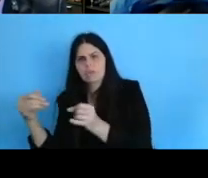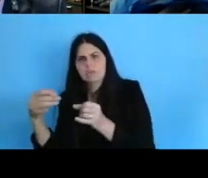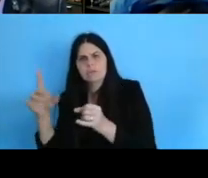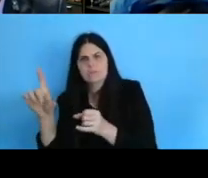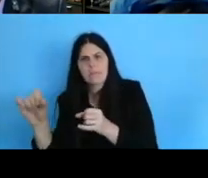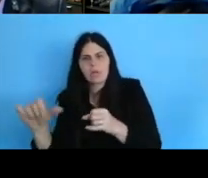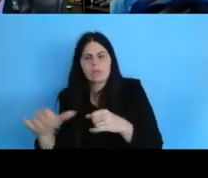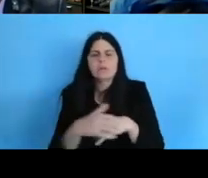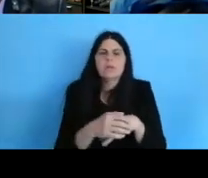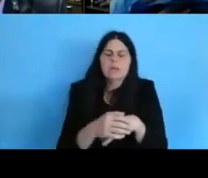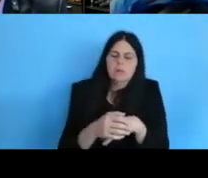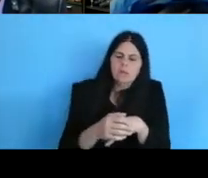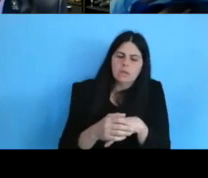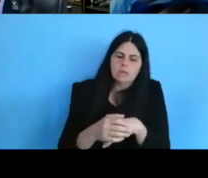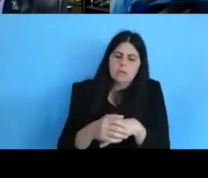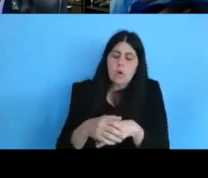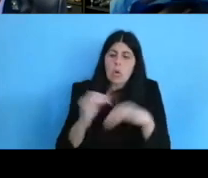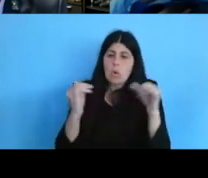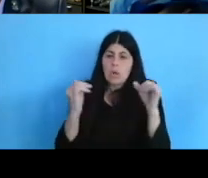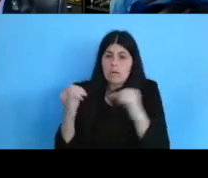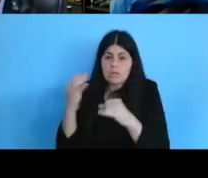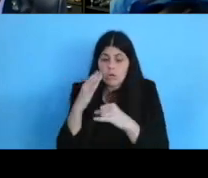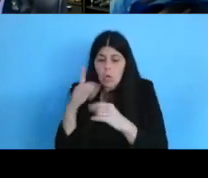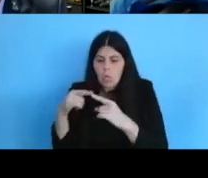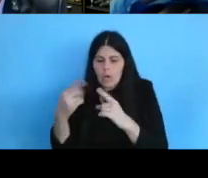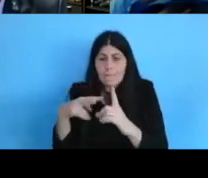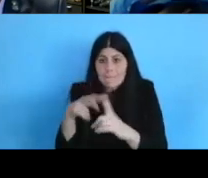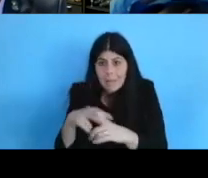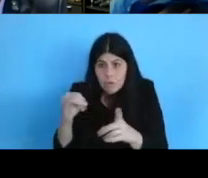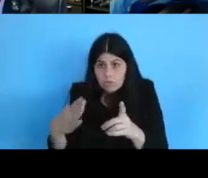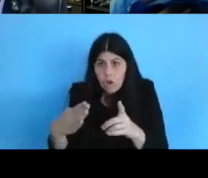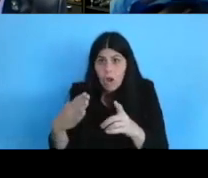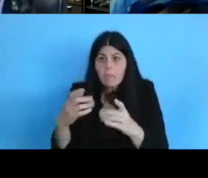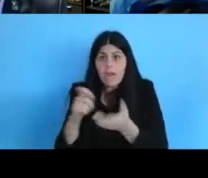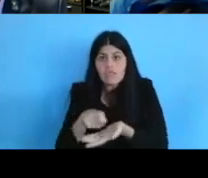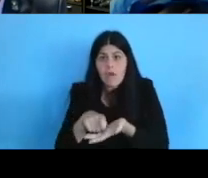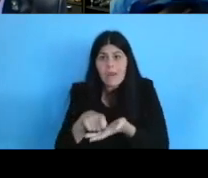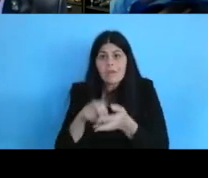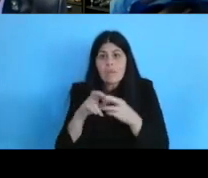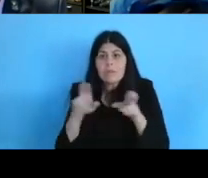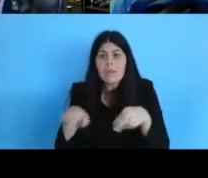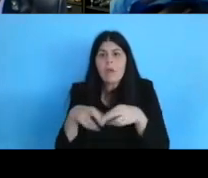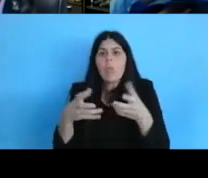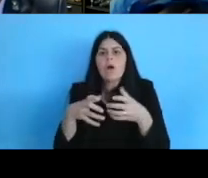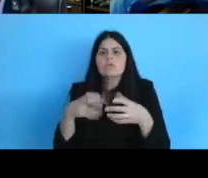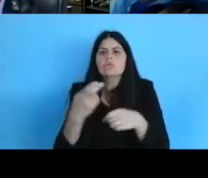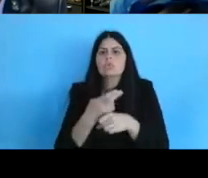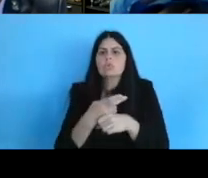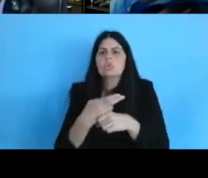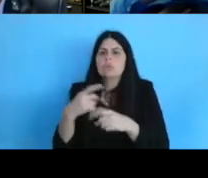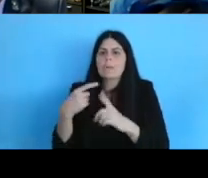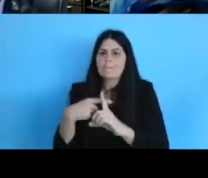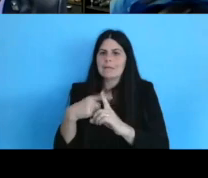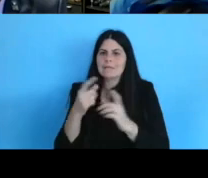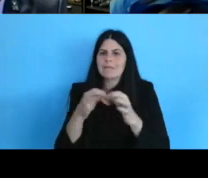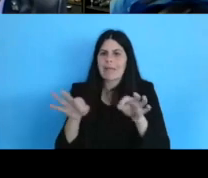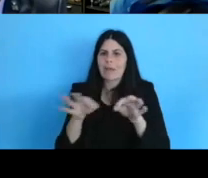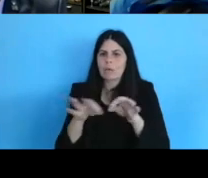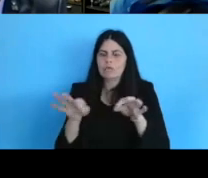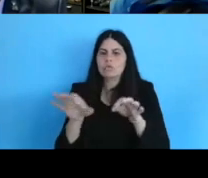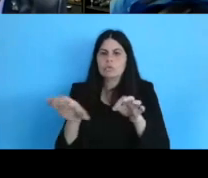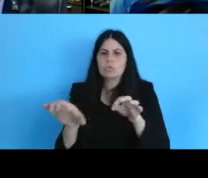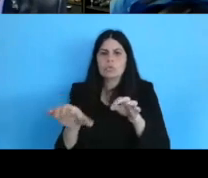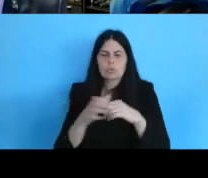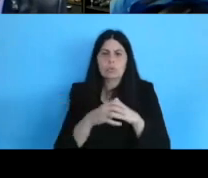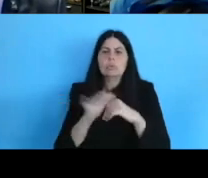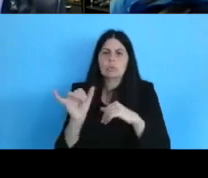as they apply for a job and they're writing a resume, they want to use positive language as well. So including sometimes a disabled veteran or